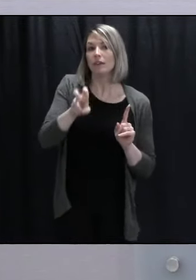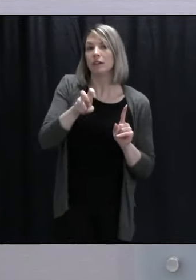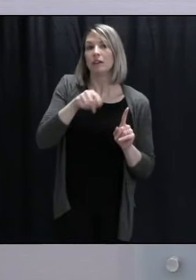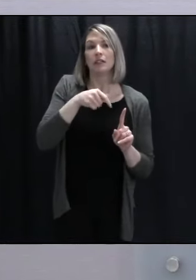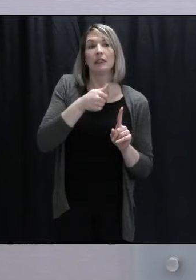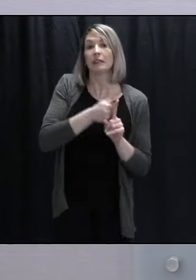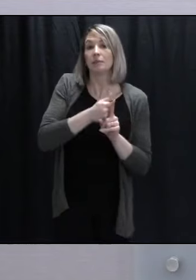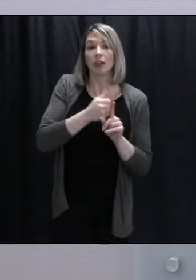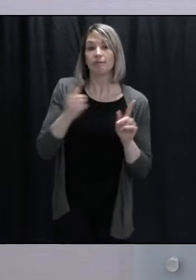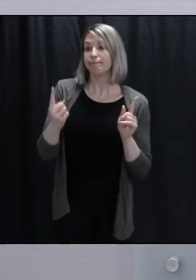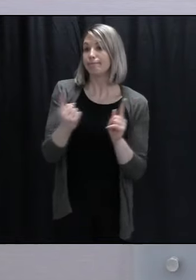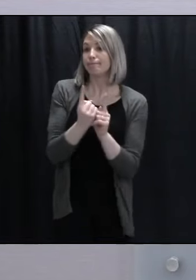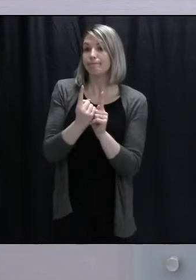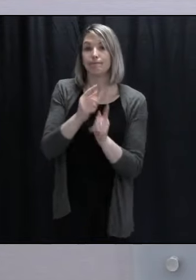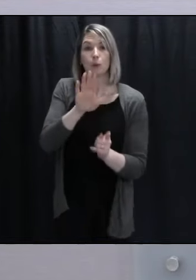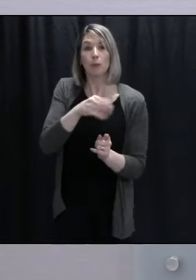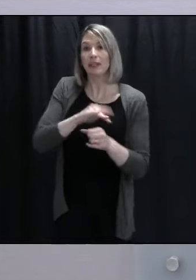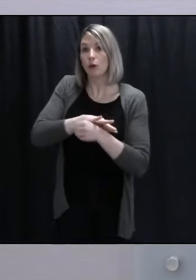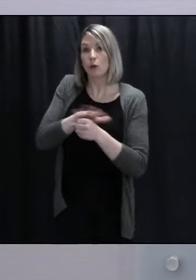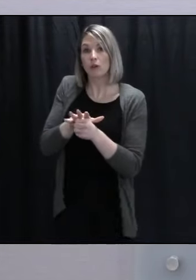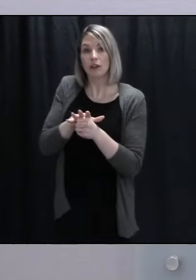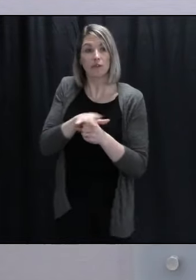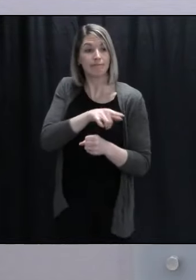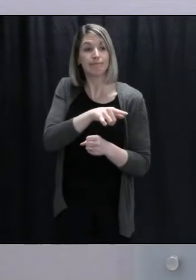criteria to include anyone who has symptoms?